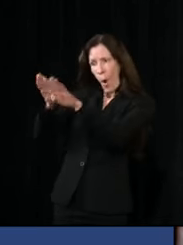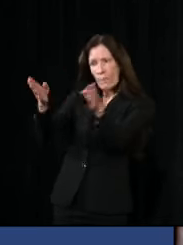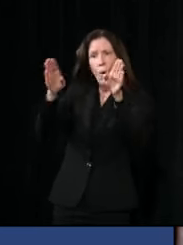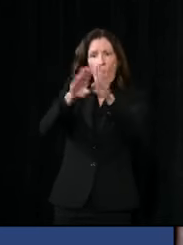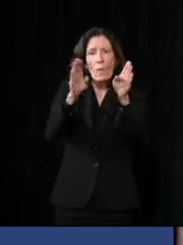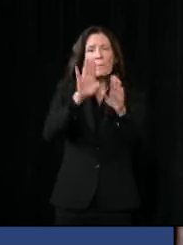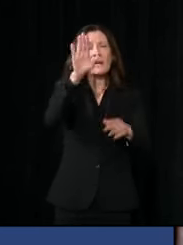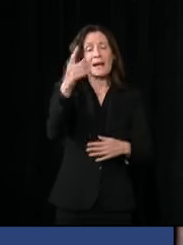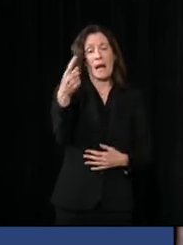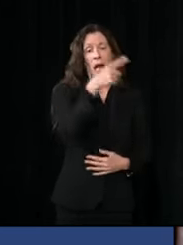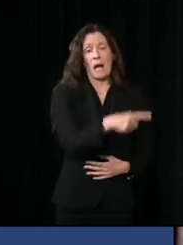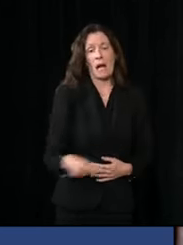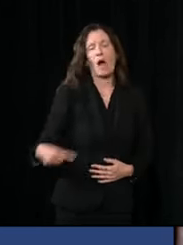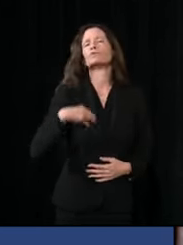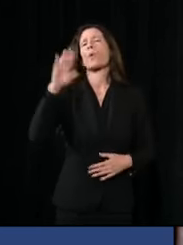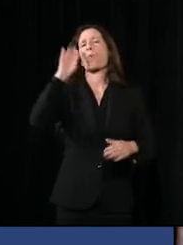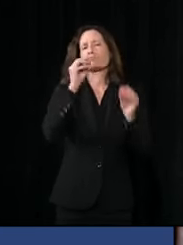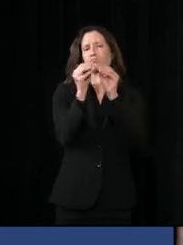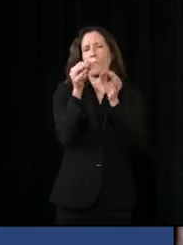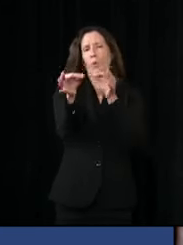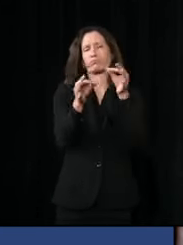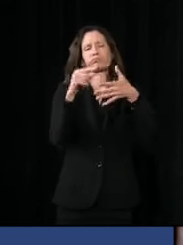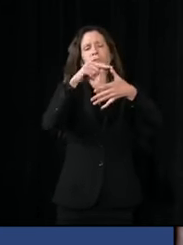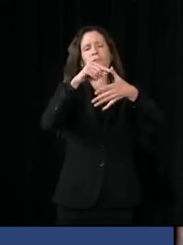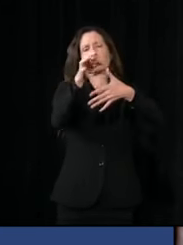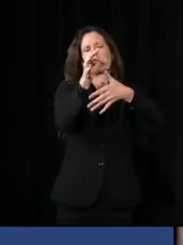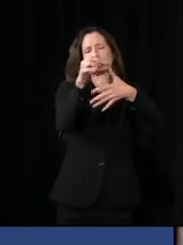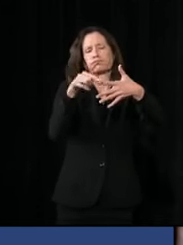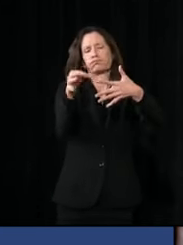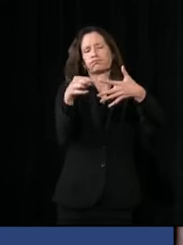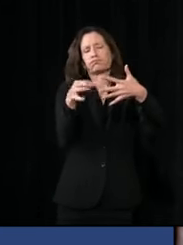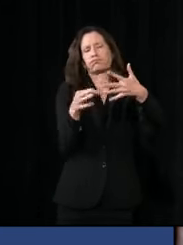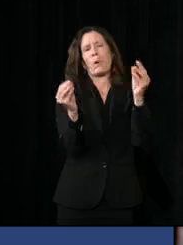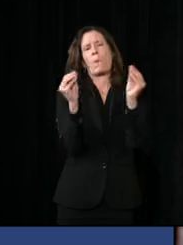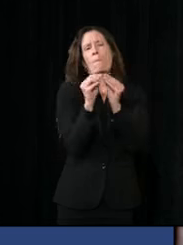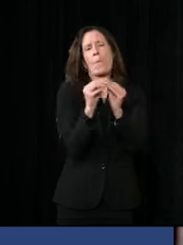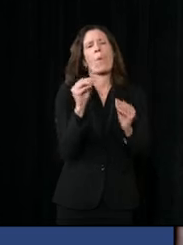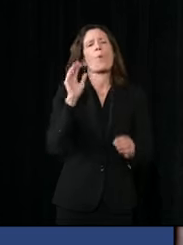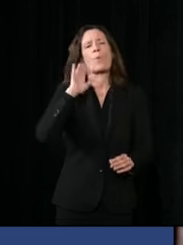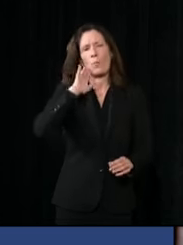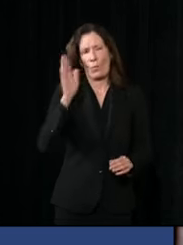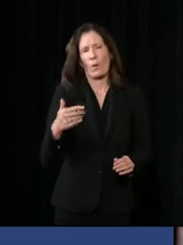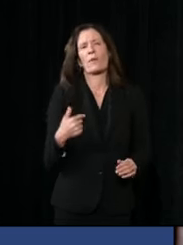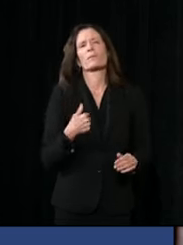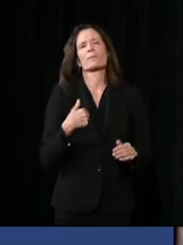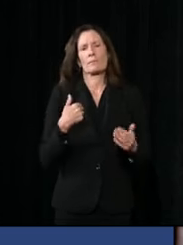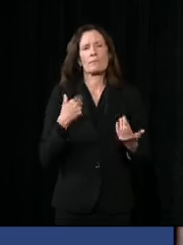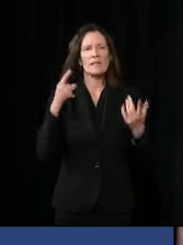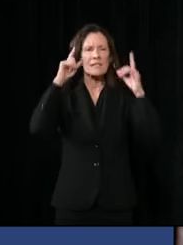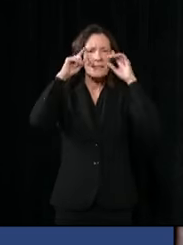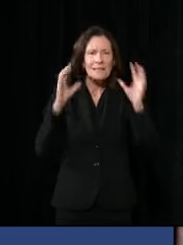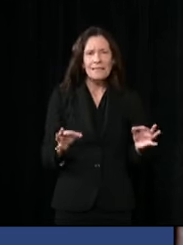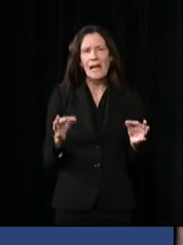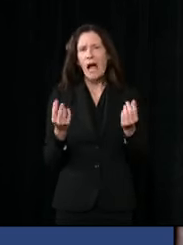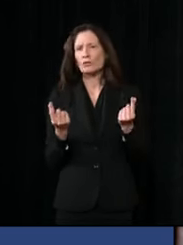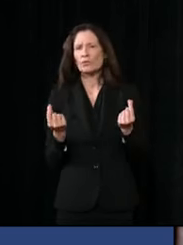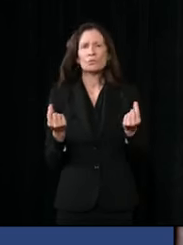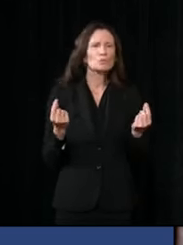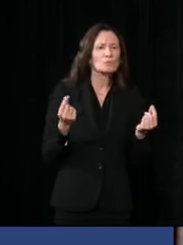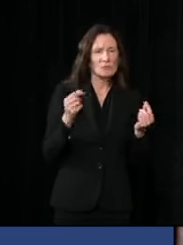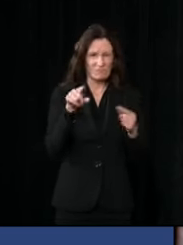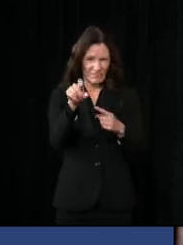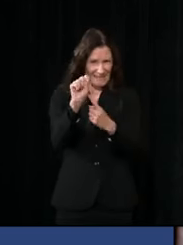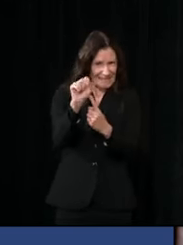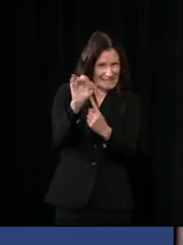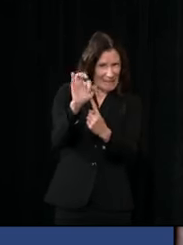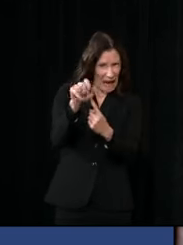and stakeholders to determine how to safely reopen our economy. There's not one policy or one answer or